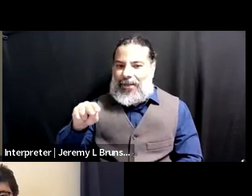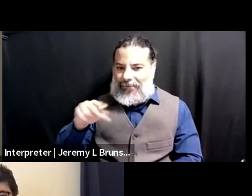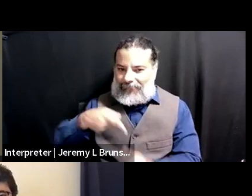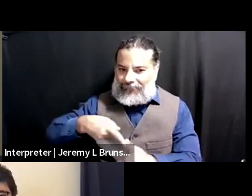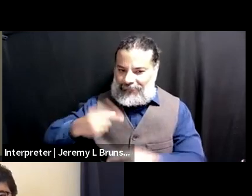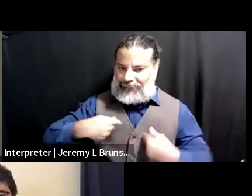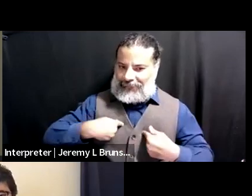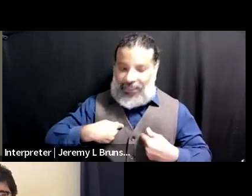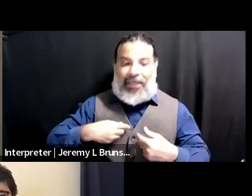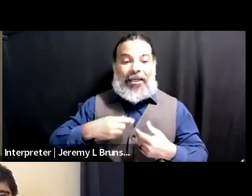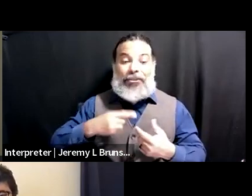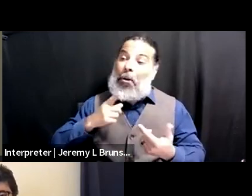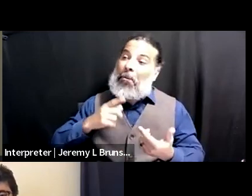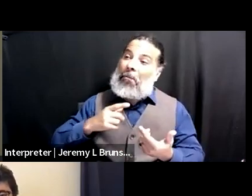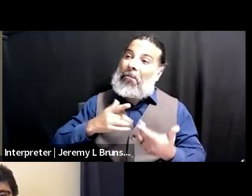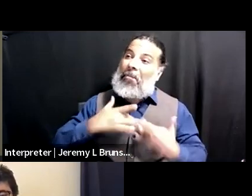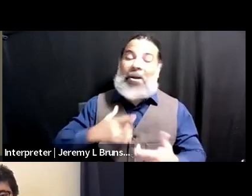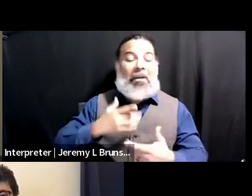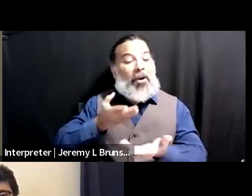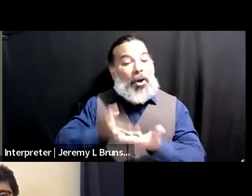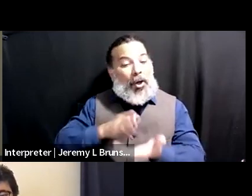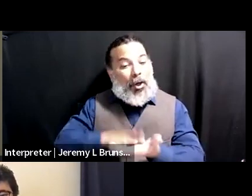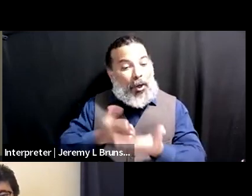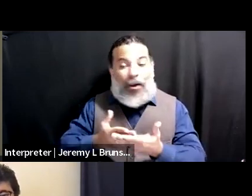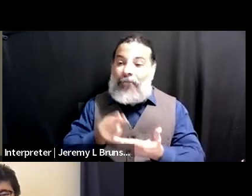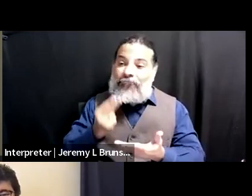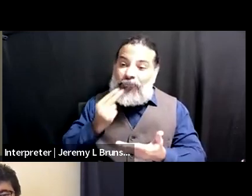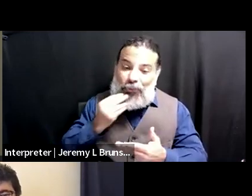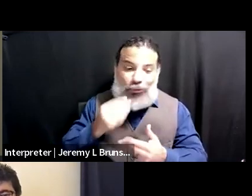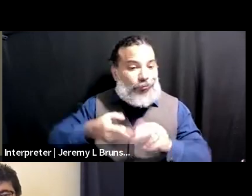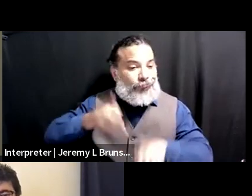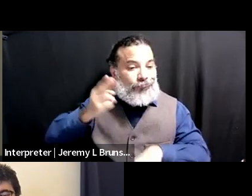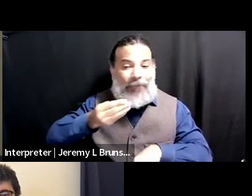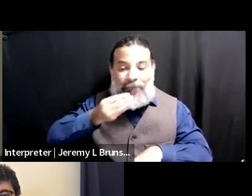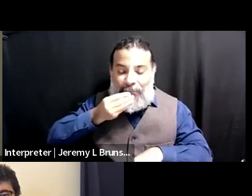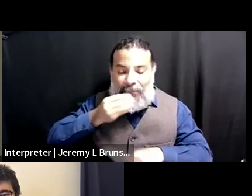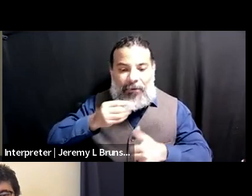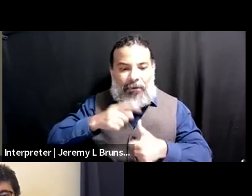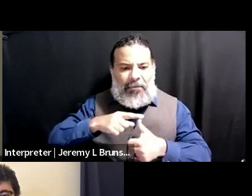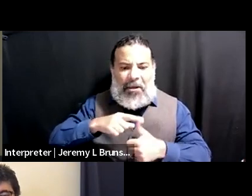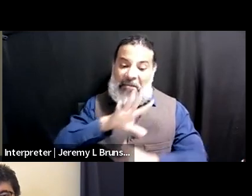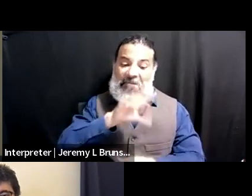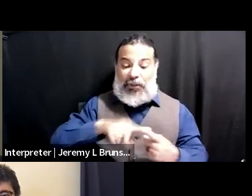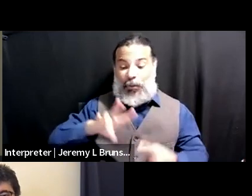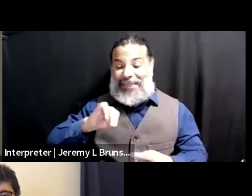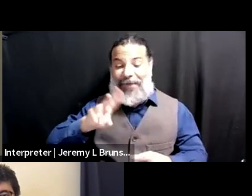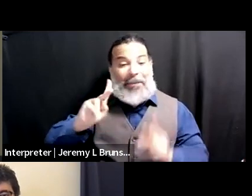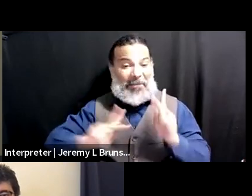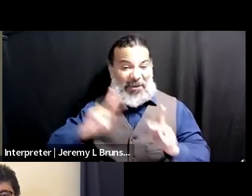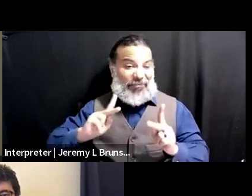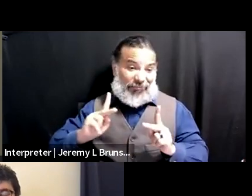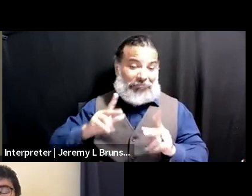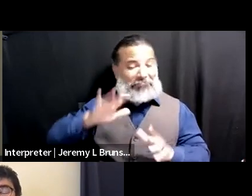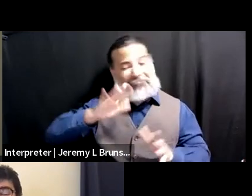I normally will cook a nutritious meal for maybe 50 to 70 people, give or take.